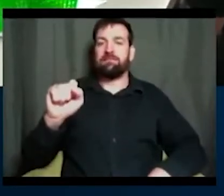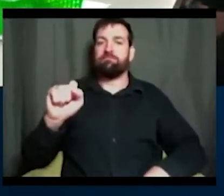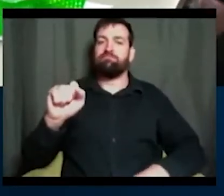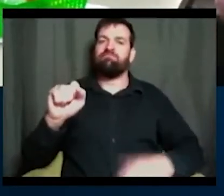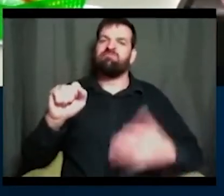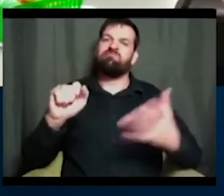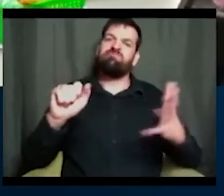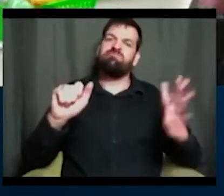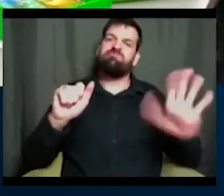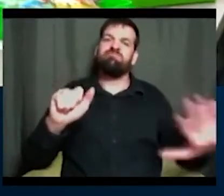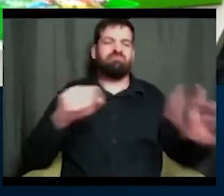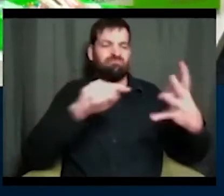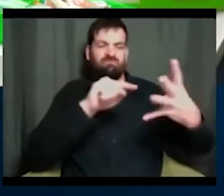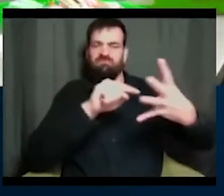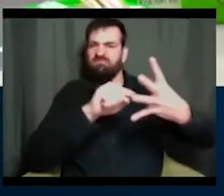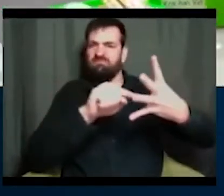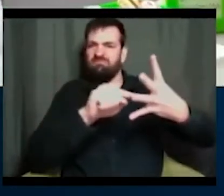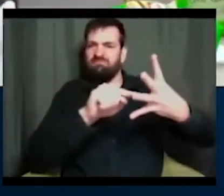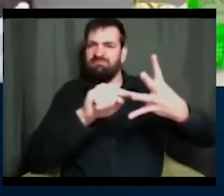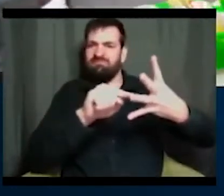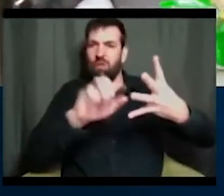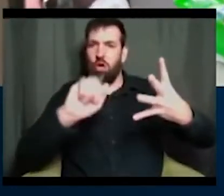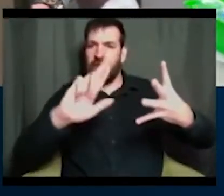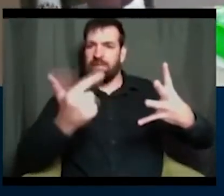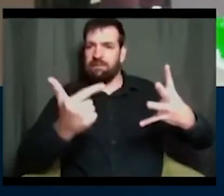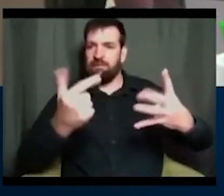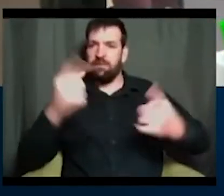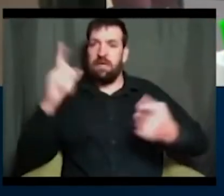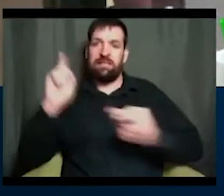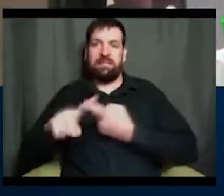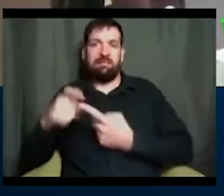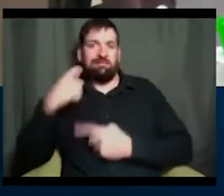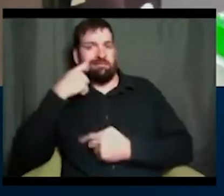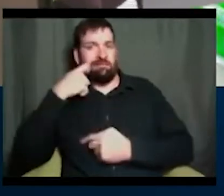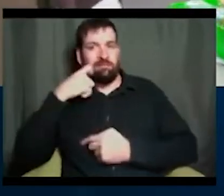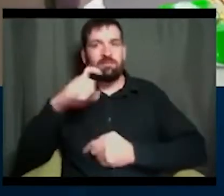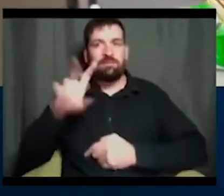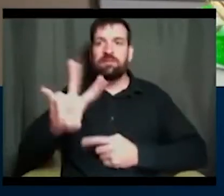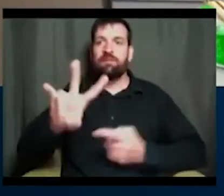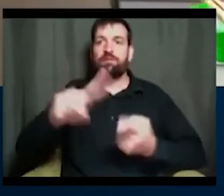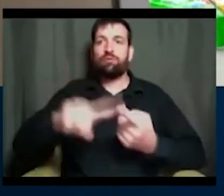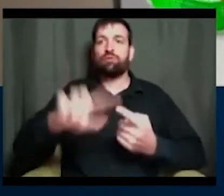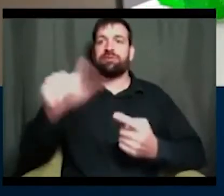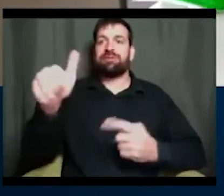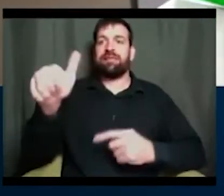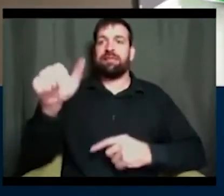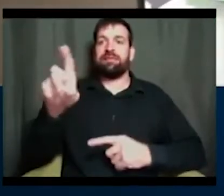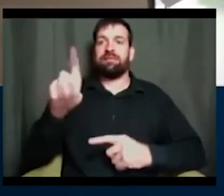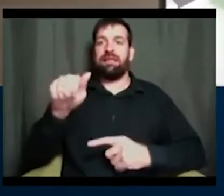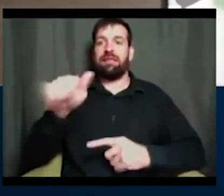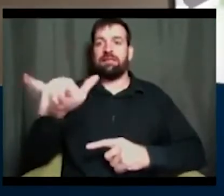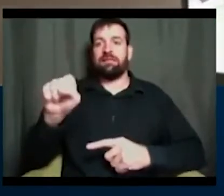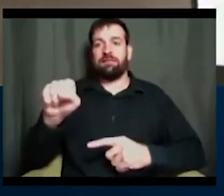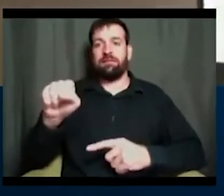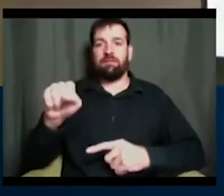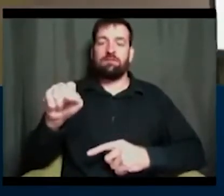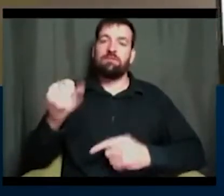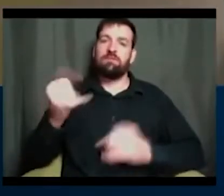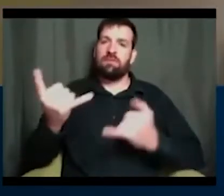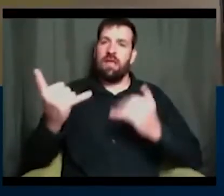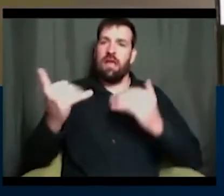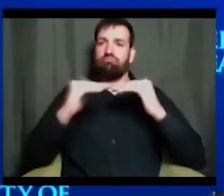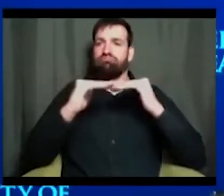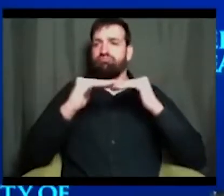of August until just recently, the last 7 to 10 days. And now we've gone into this kind of plateau,